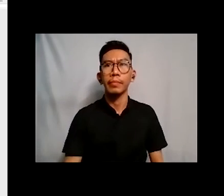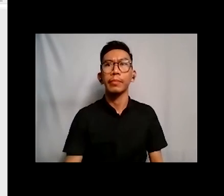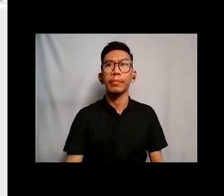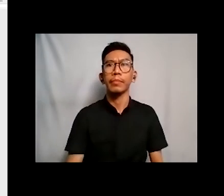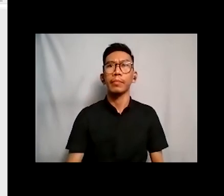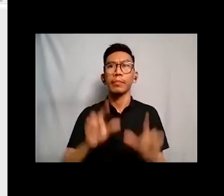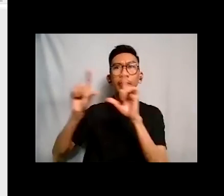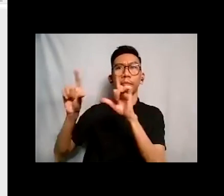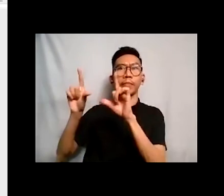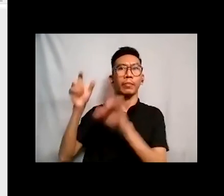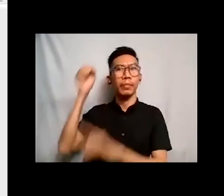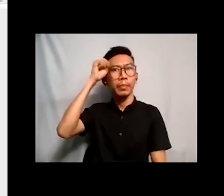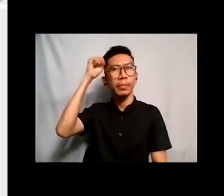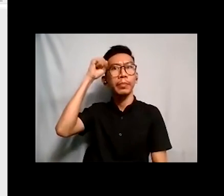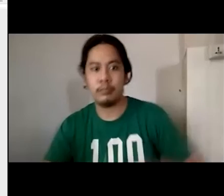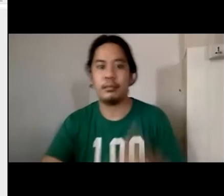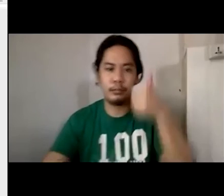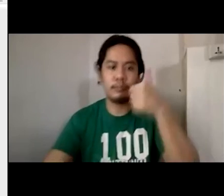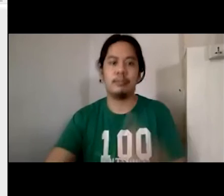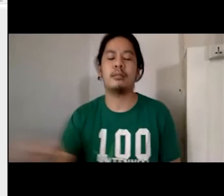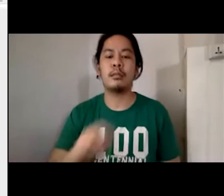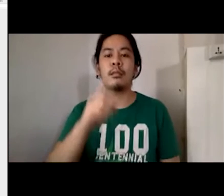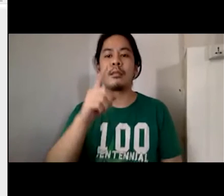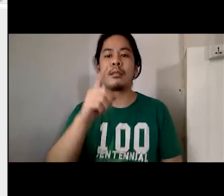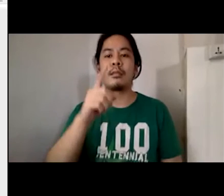Spotlight one moment. This is Shaq.